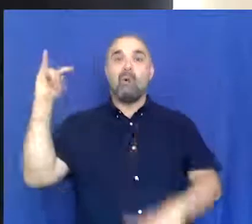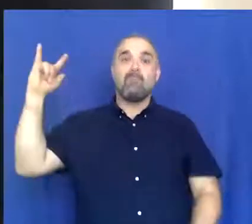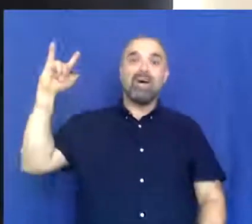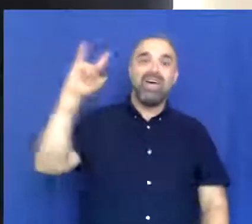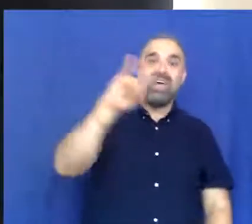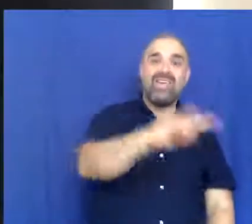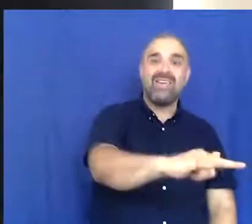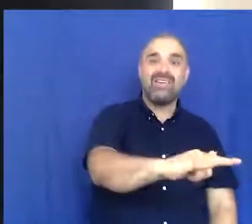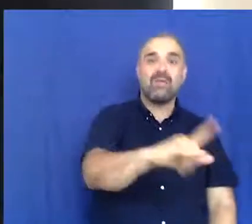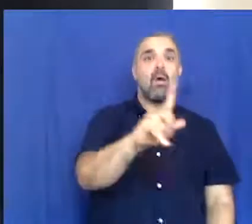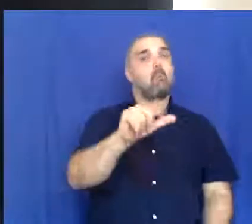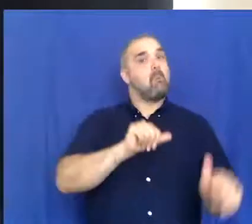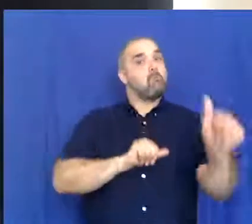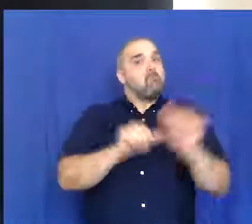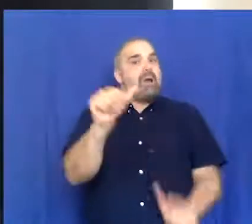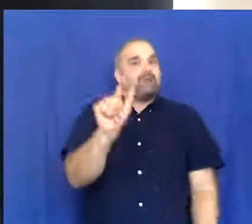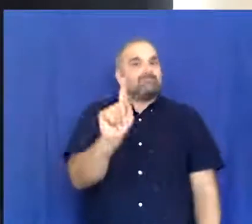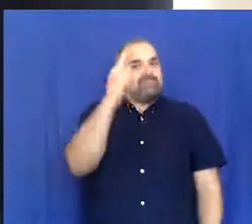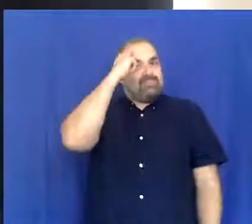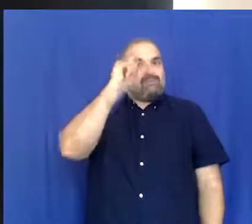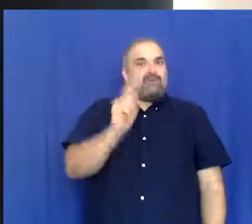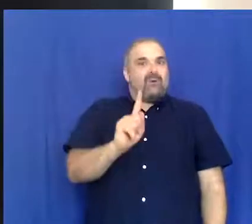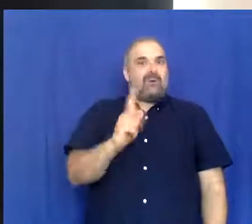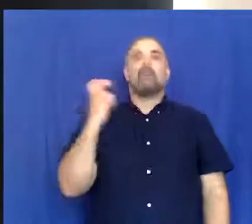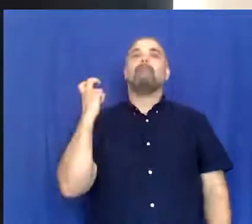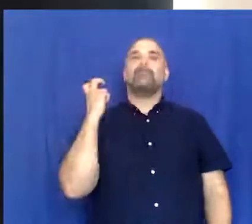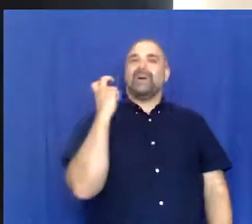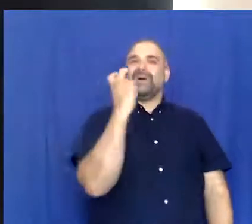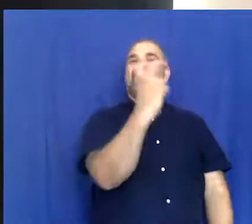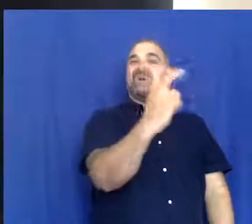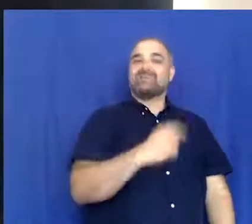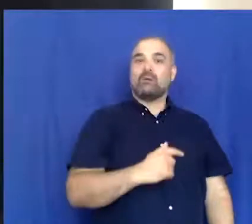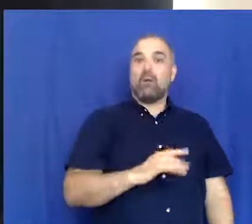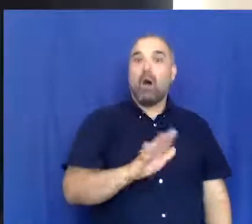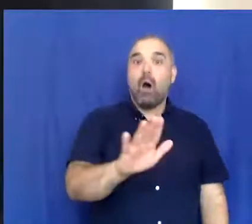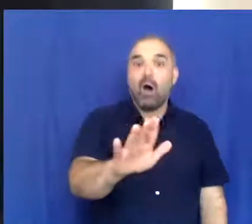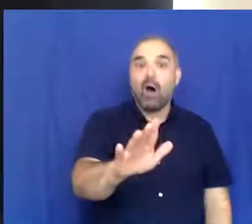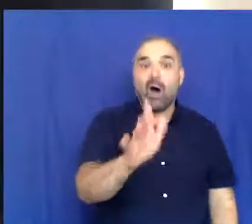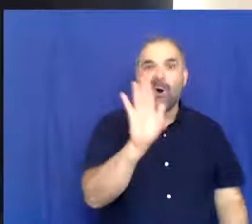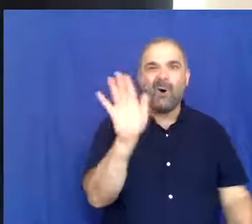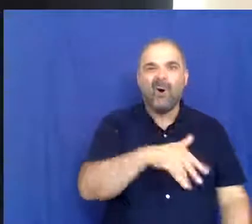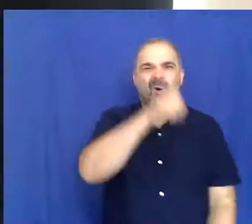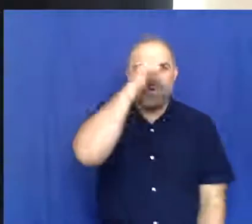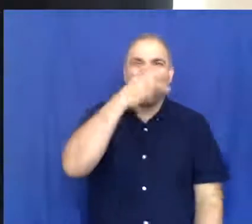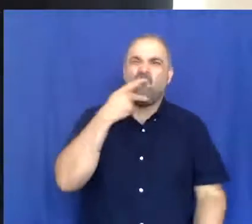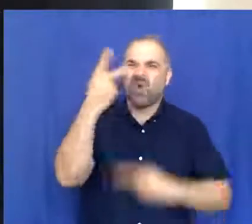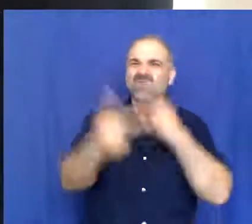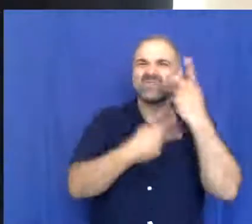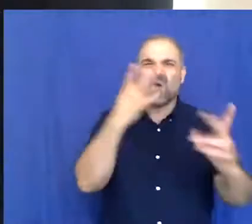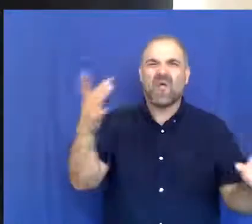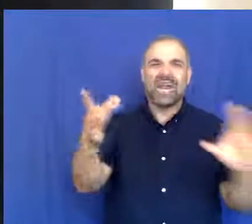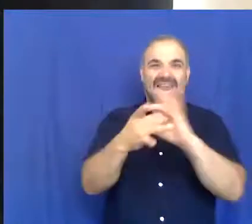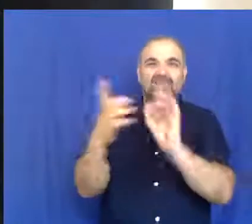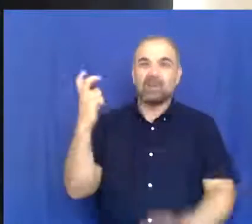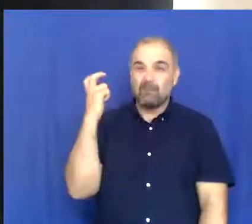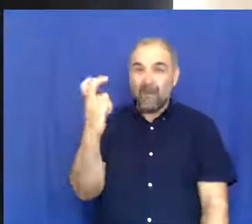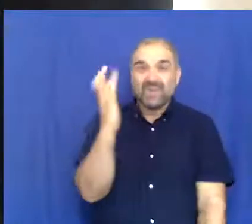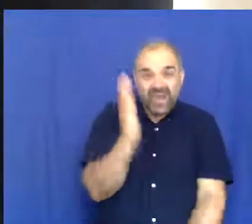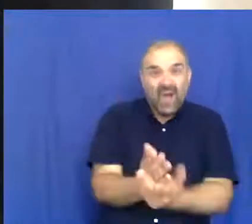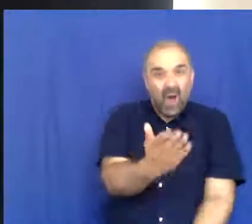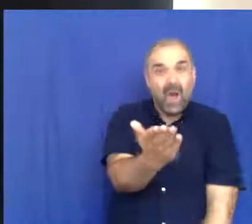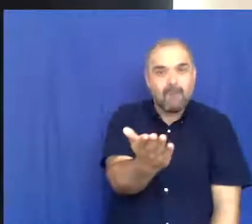I think the best way would be to take a bus. I reckon you all know a song about a